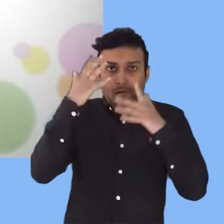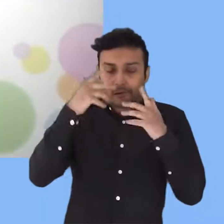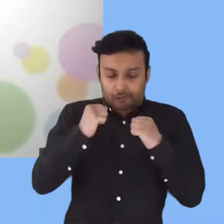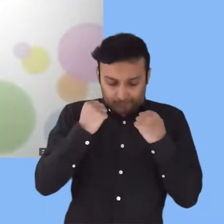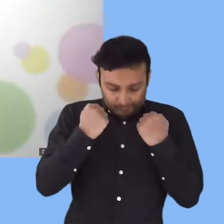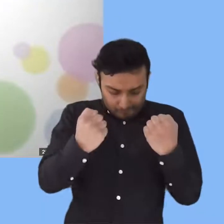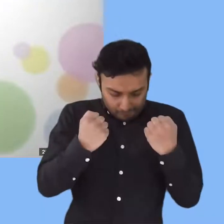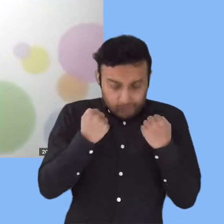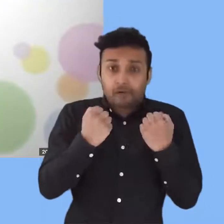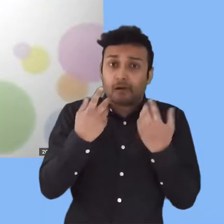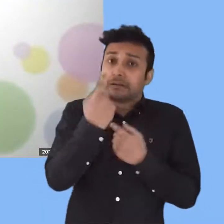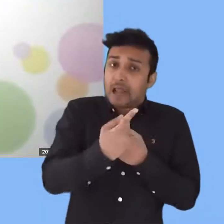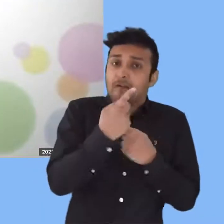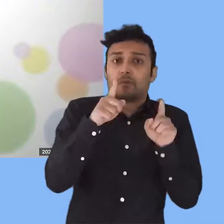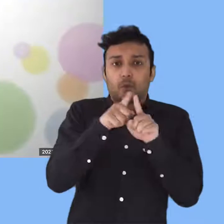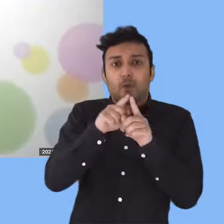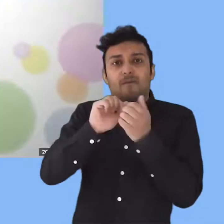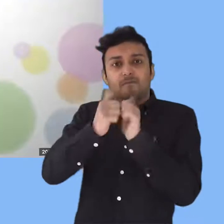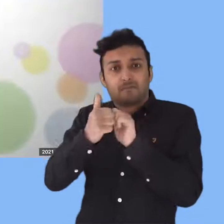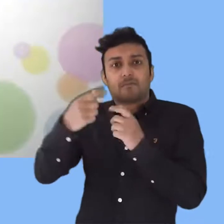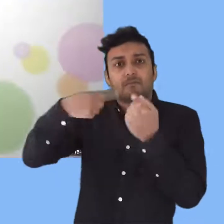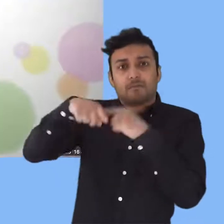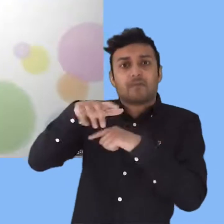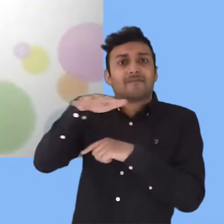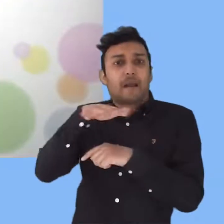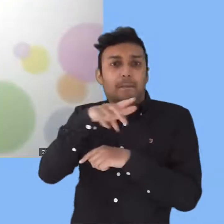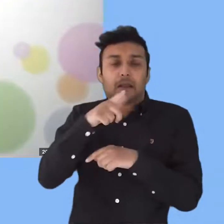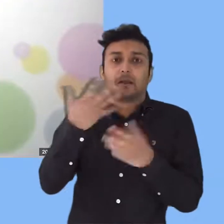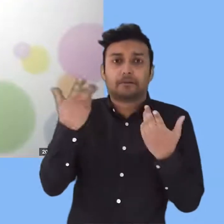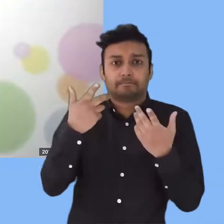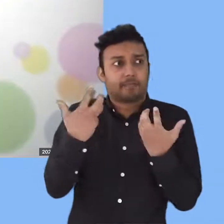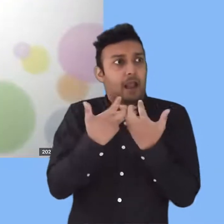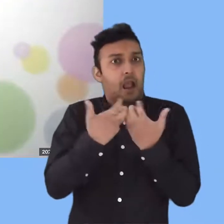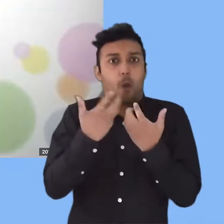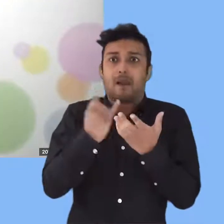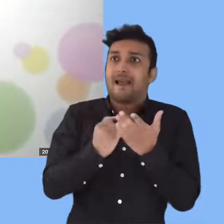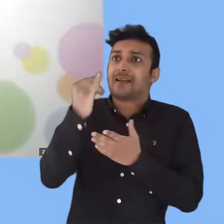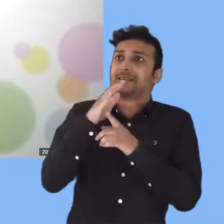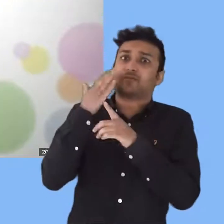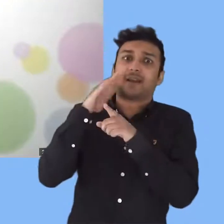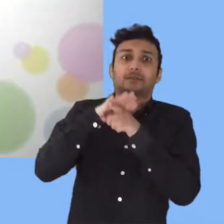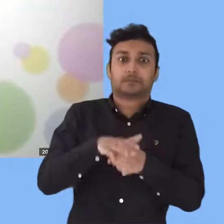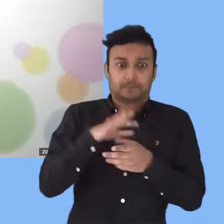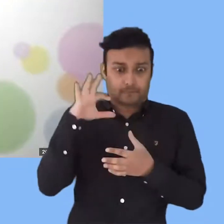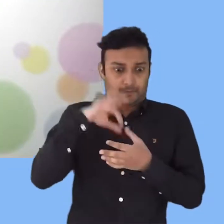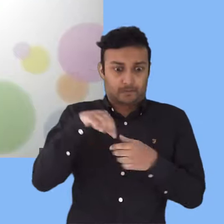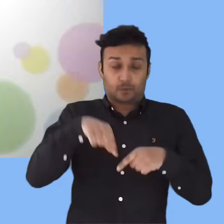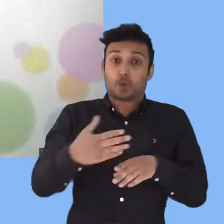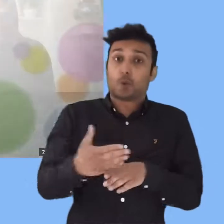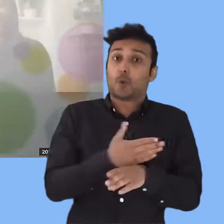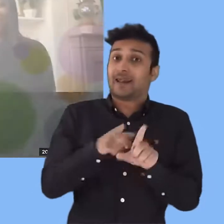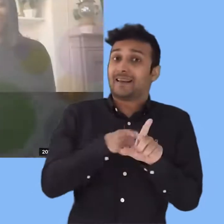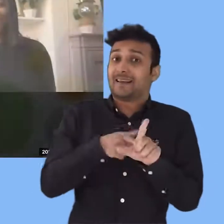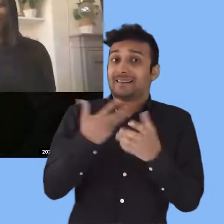about anti-racism in the early years. I'd like to hand over now to my colleague Jules Mickleborough, who's worked so hard to organise